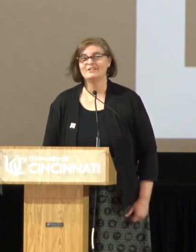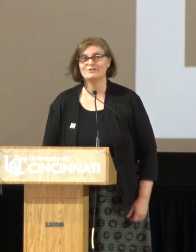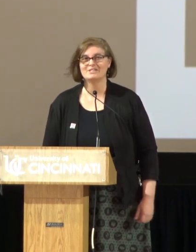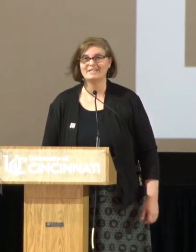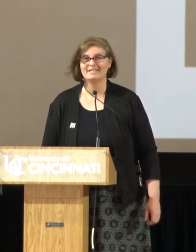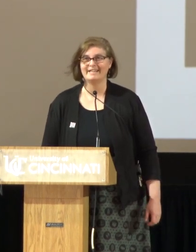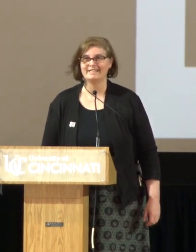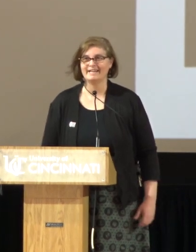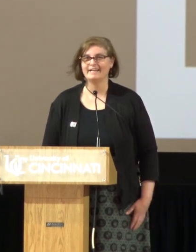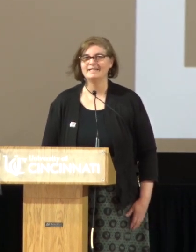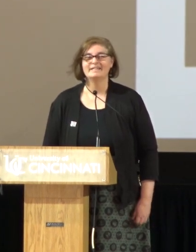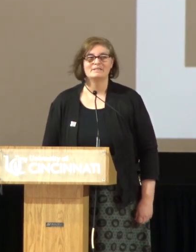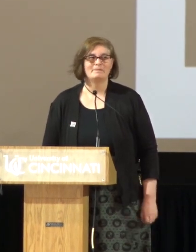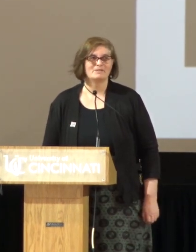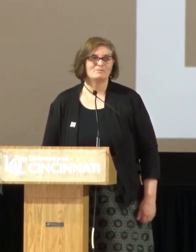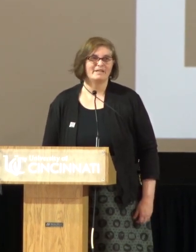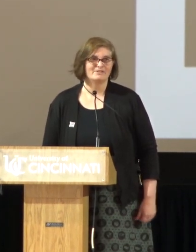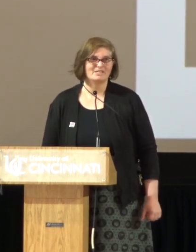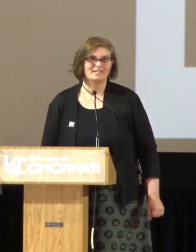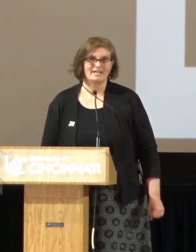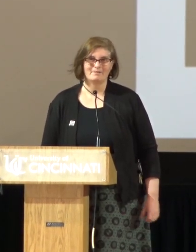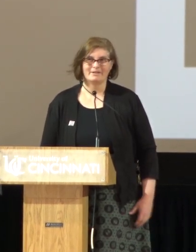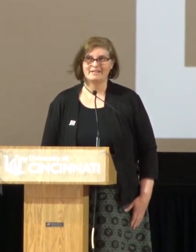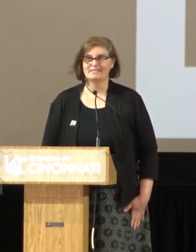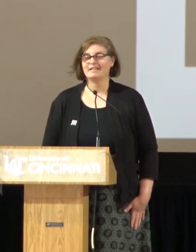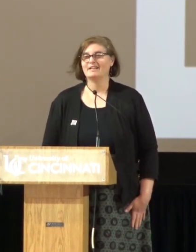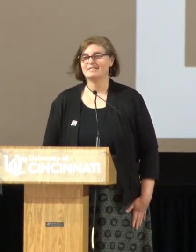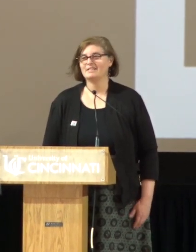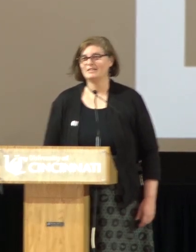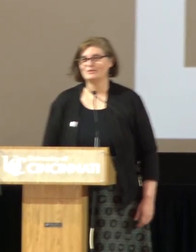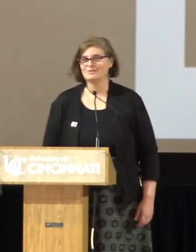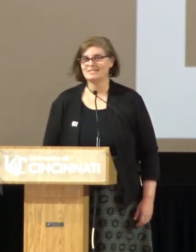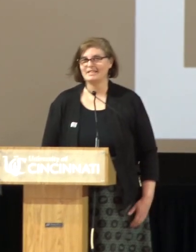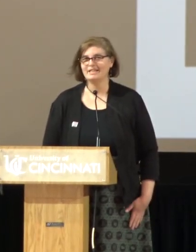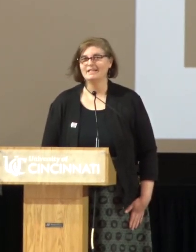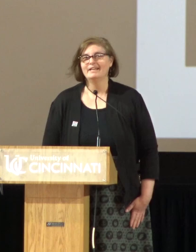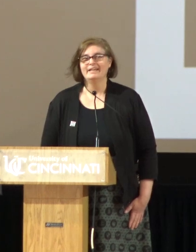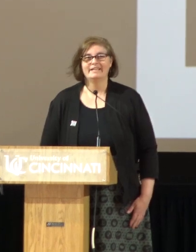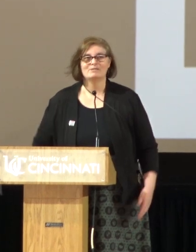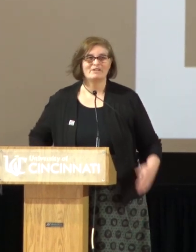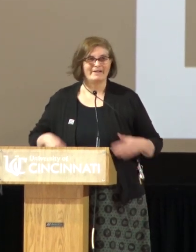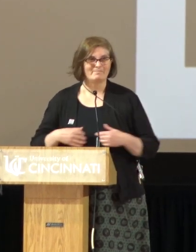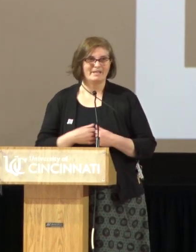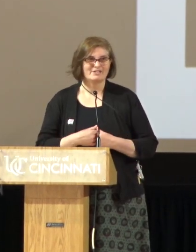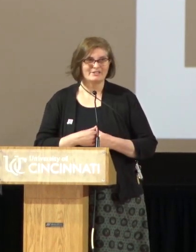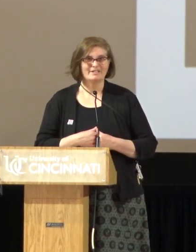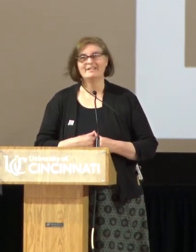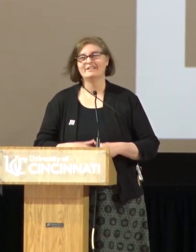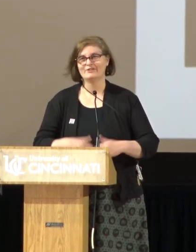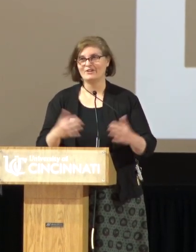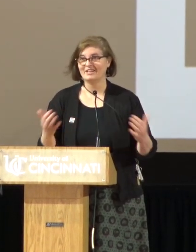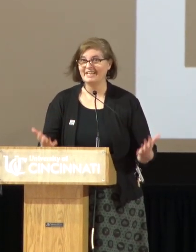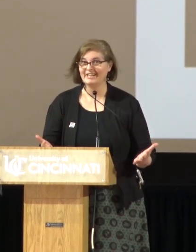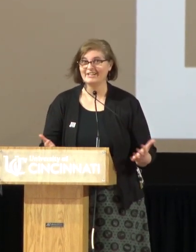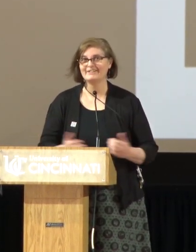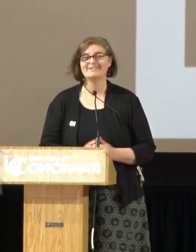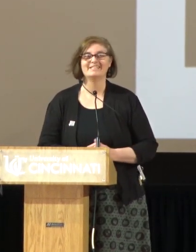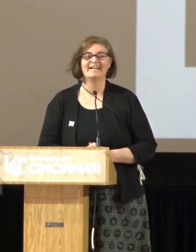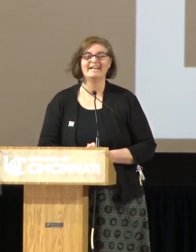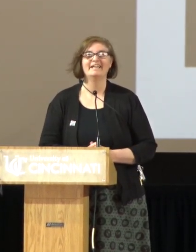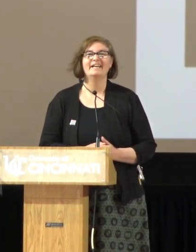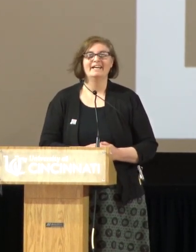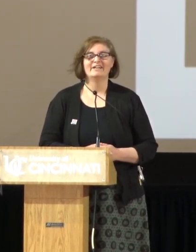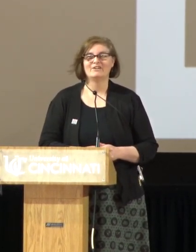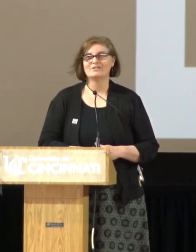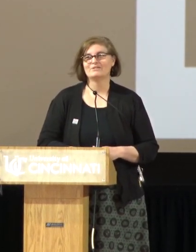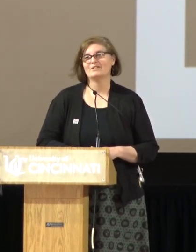fourth UC Day to Day, sponsored by UC Libraries and IT at UC. It gives me great pleasure that you're all here for the